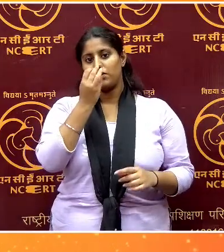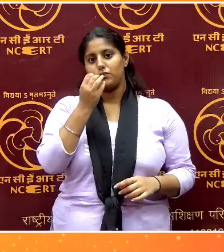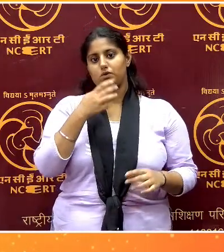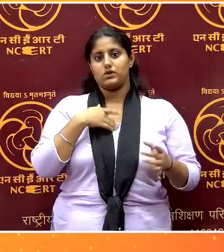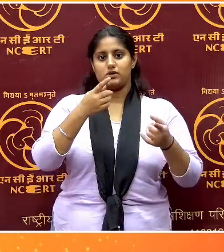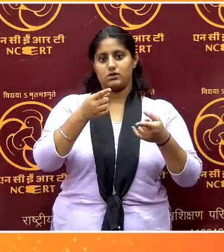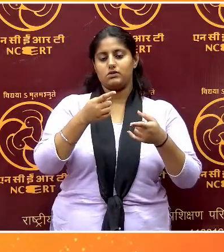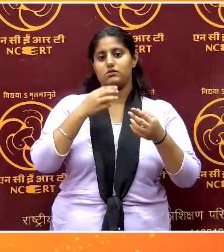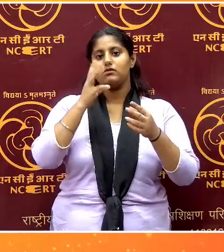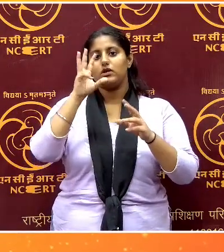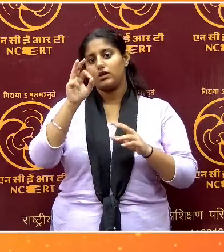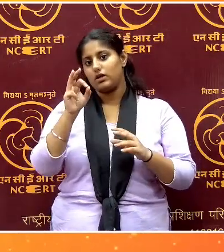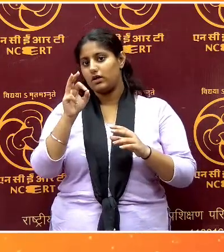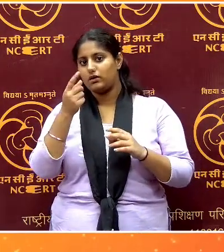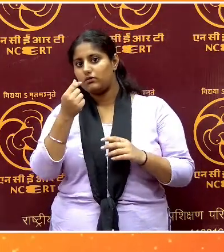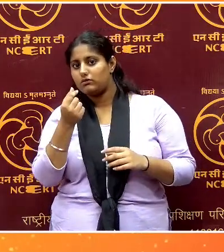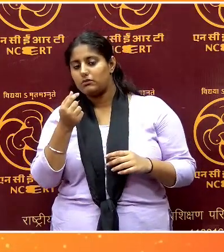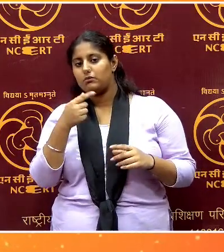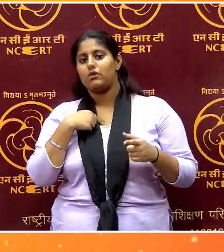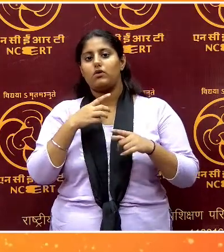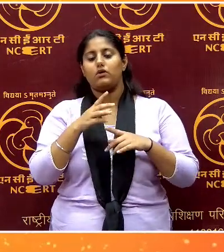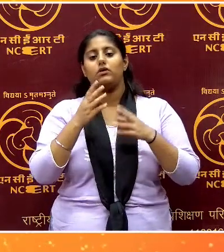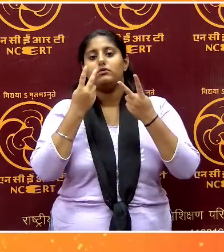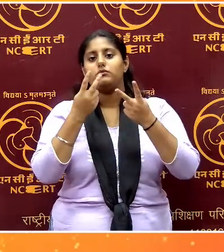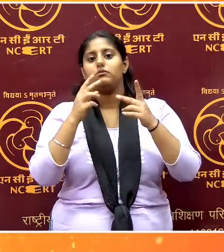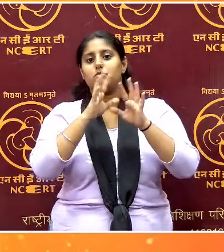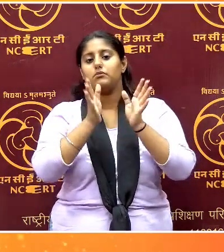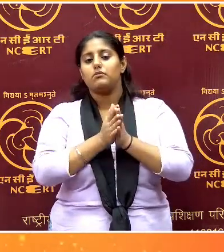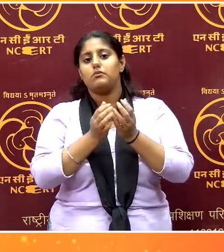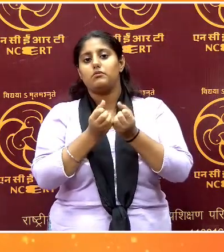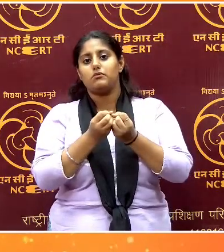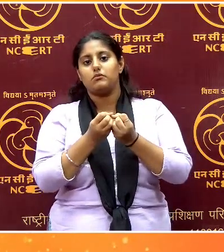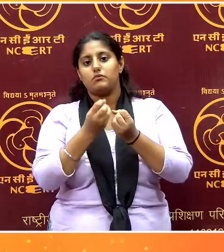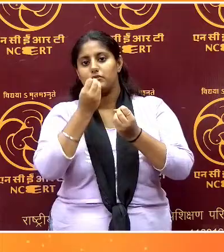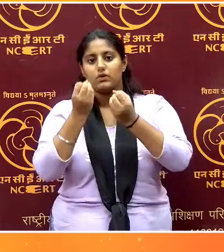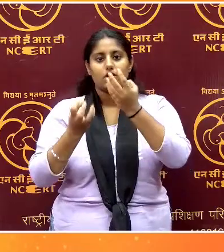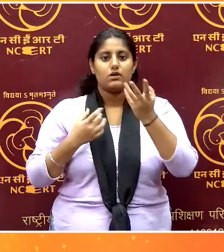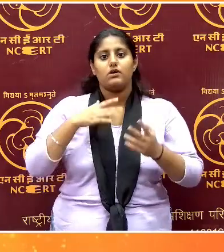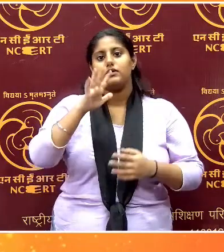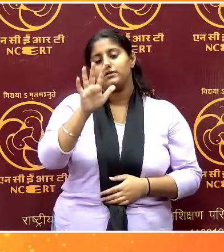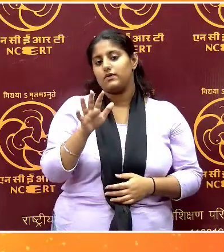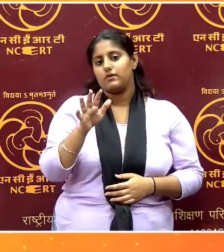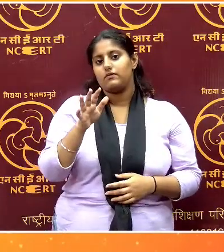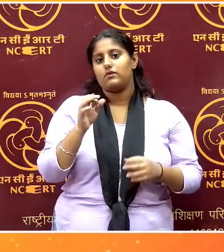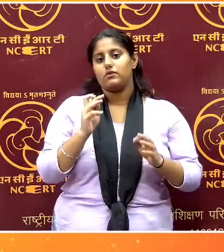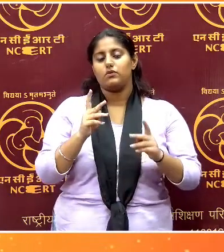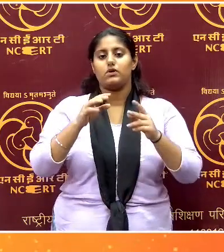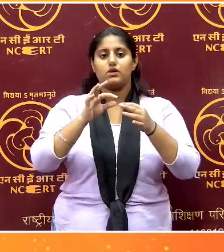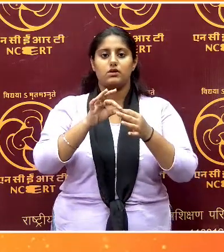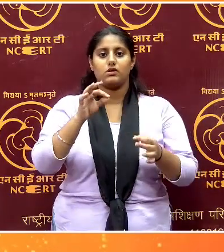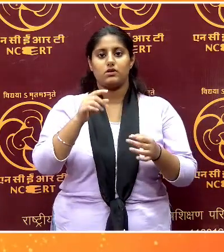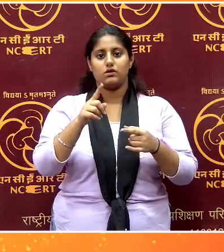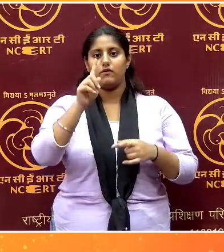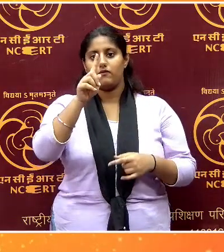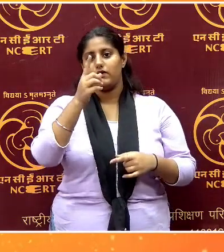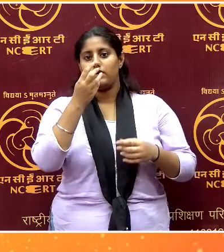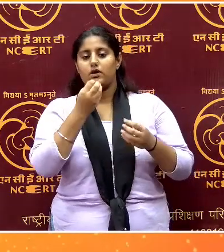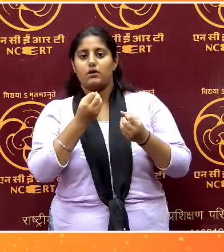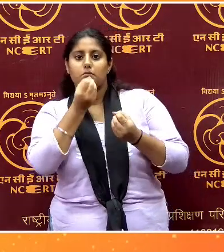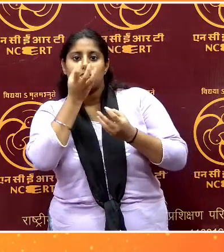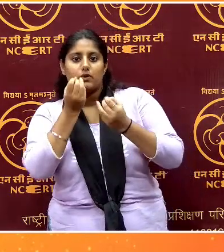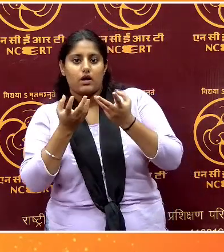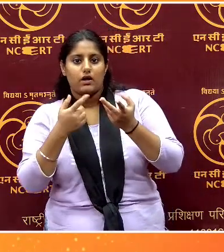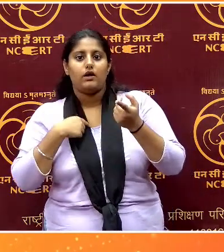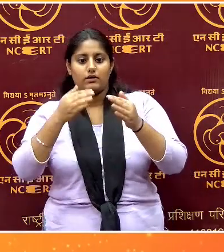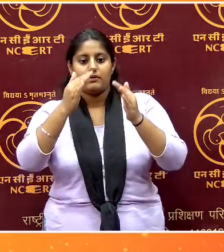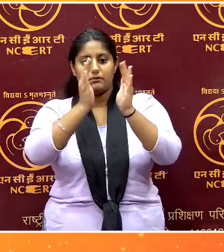number of plants are how many you can see? 5. 5. Okay. And scale used here, Shrijan, it is one plant in